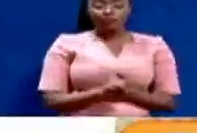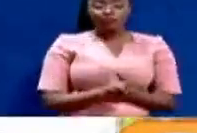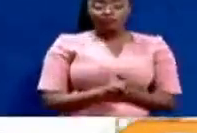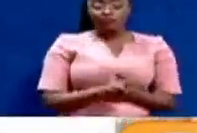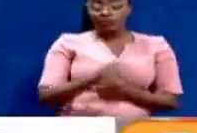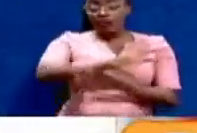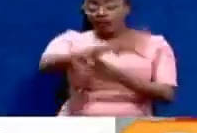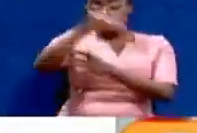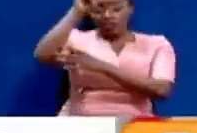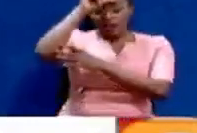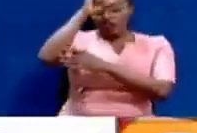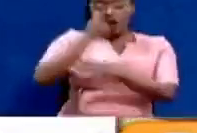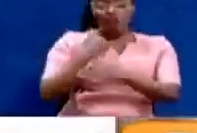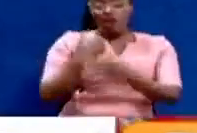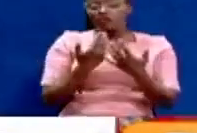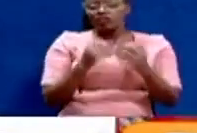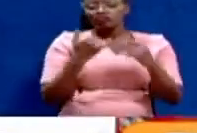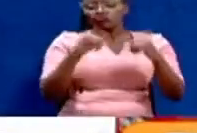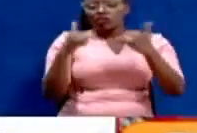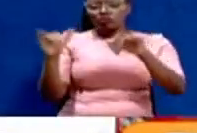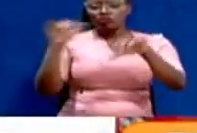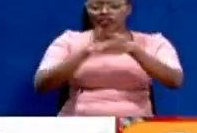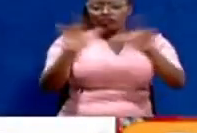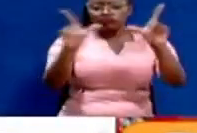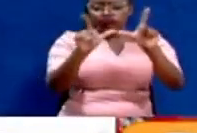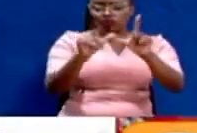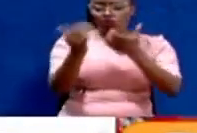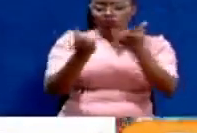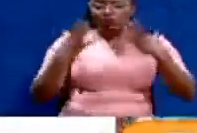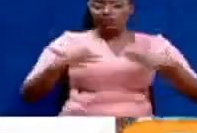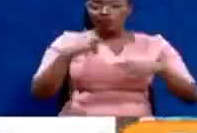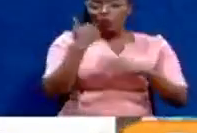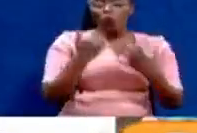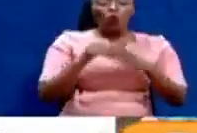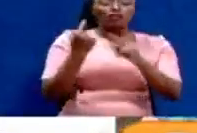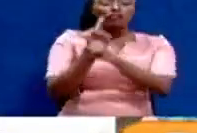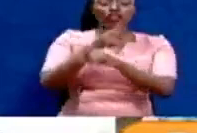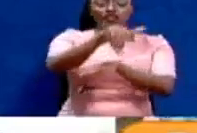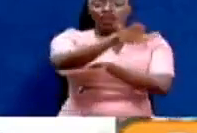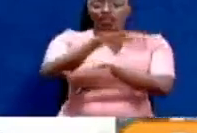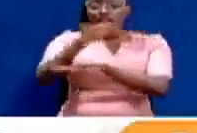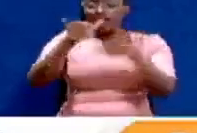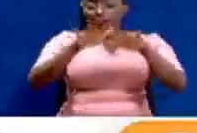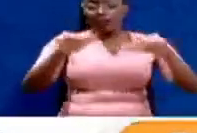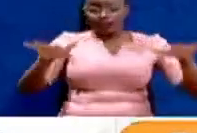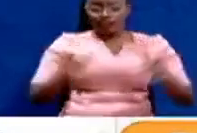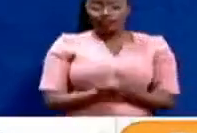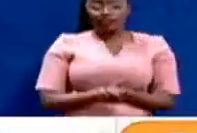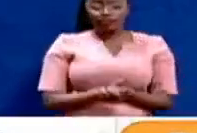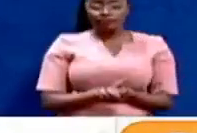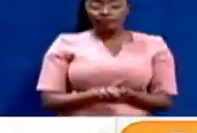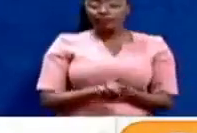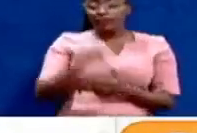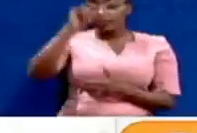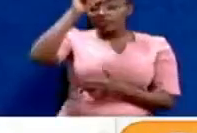A number of county governments have also generated license fees for the traders who are literally scattered in every marketplace in Kenya.